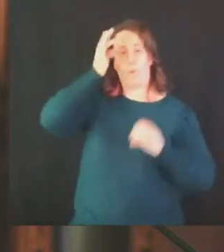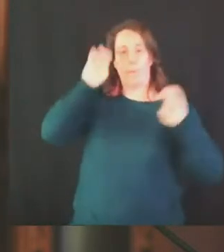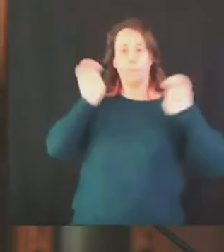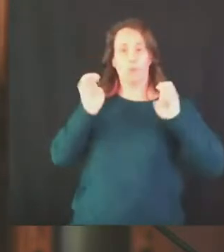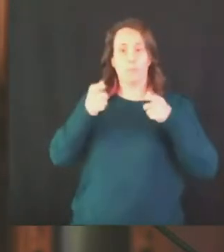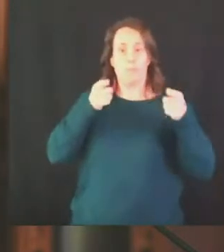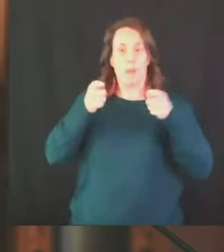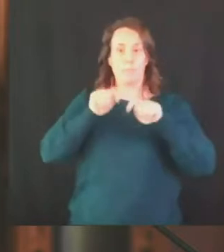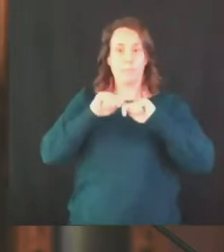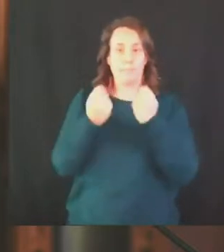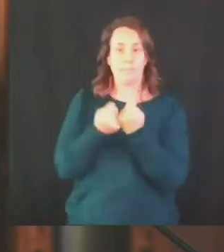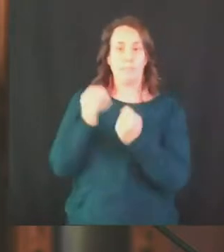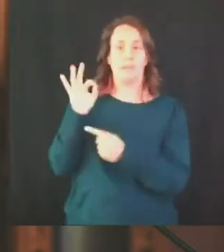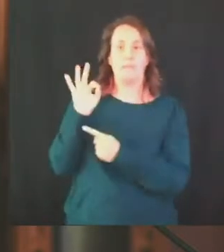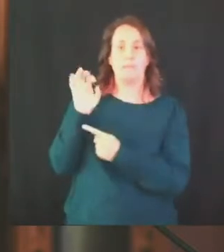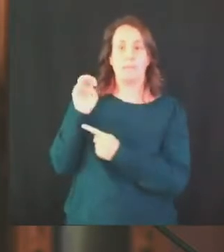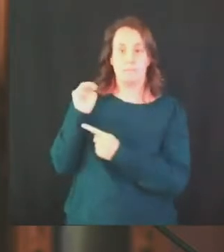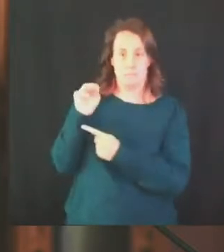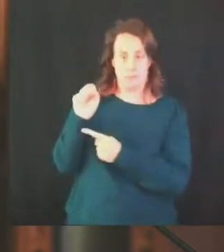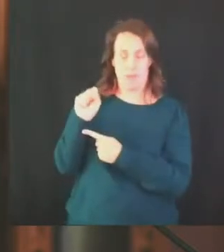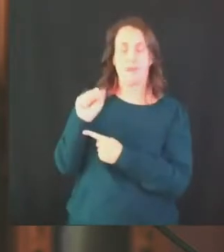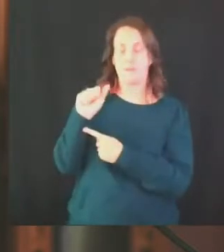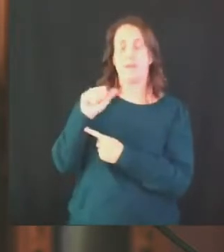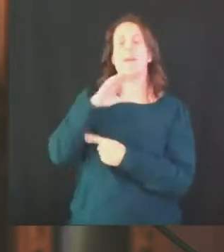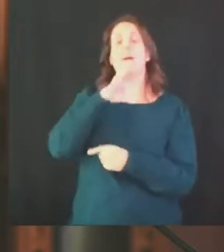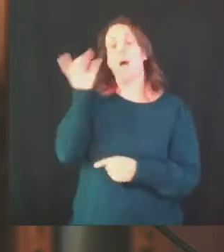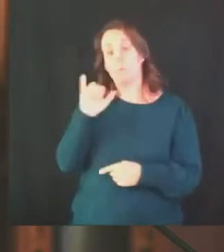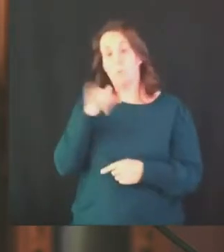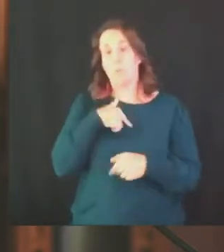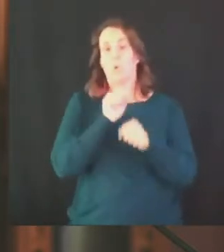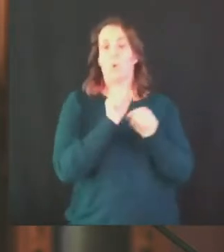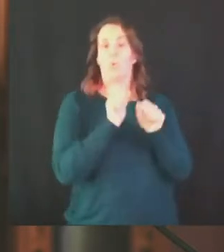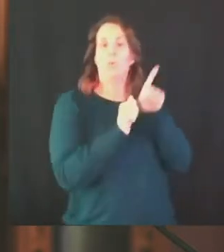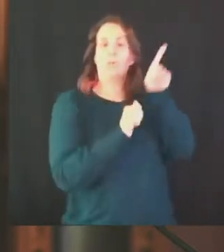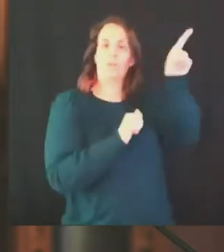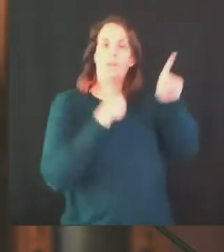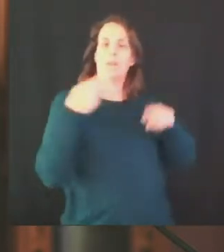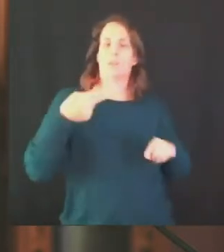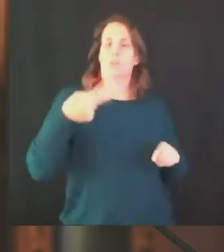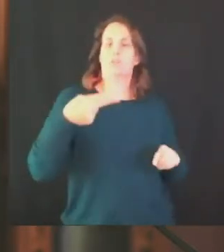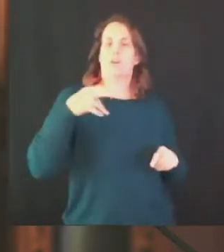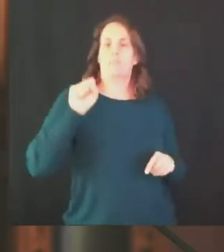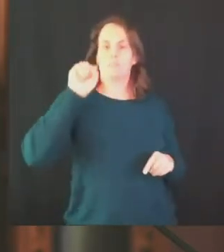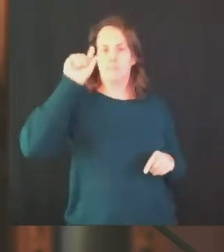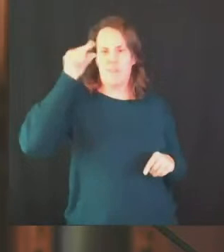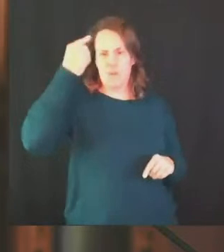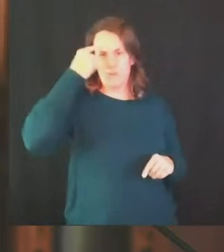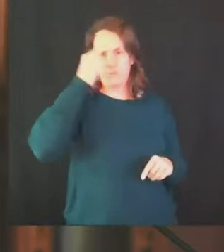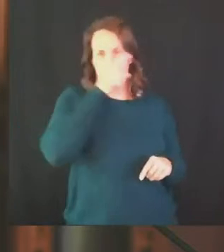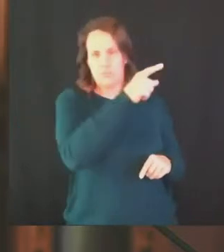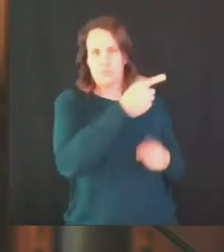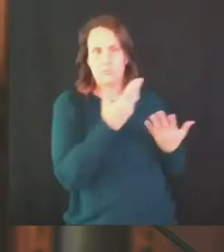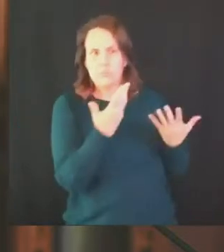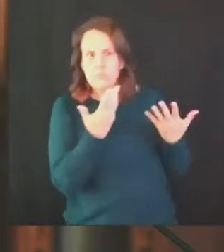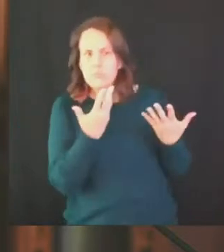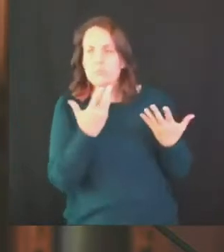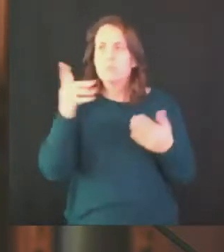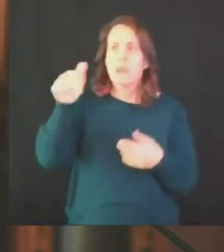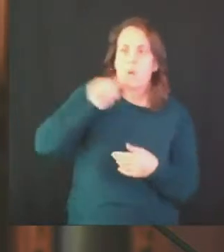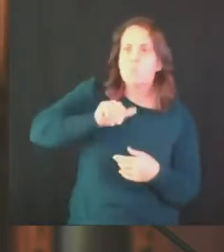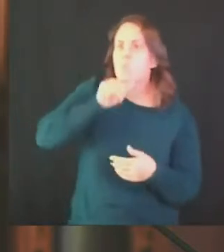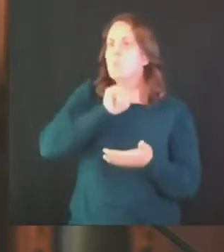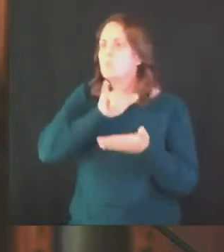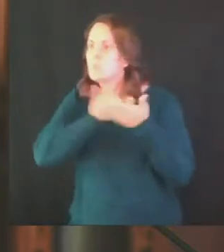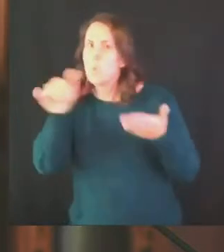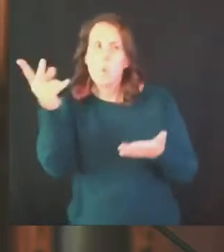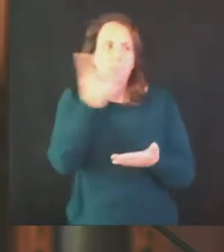that they did in states like New York and Arizona, which you mentioned, and others, as they needed assistance and